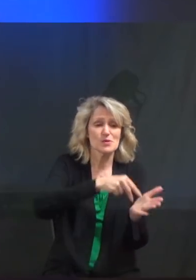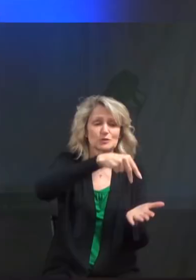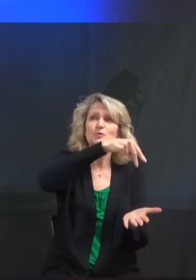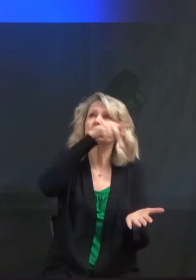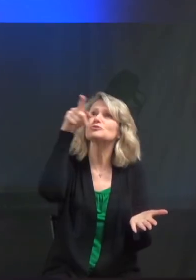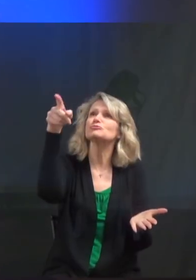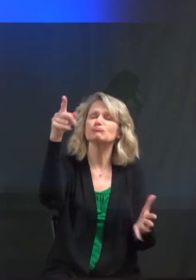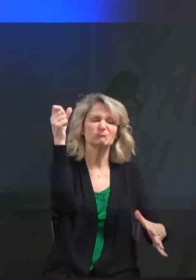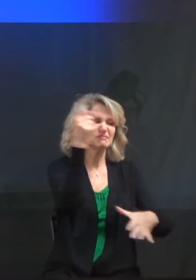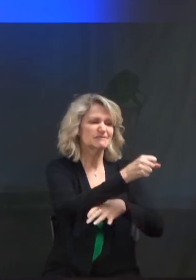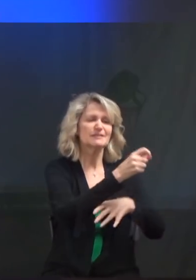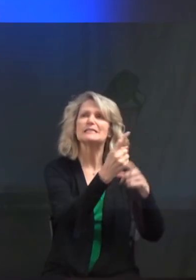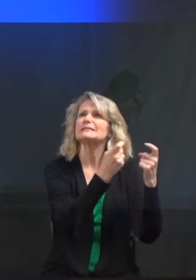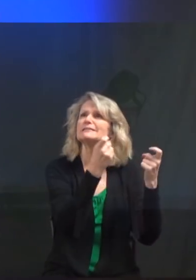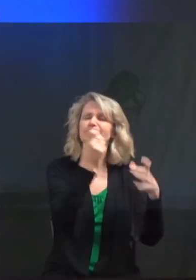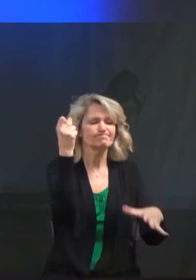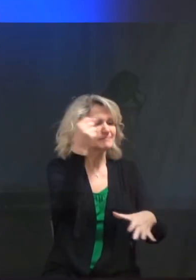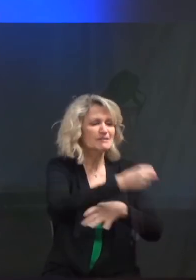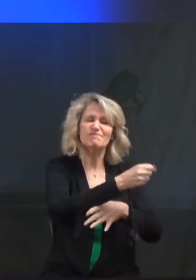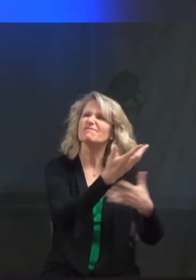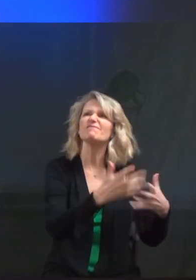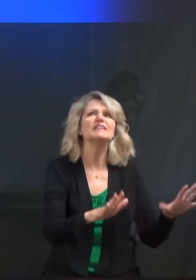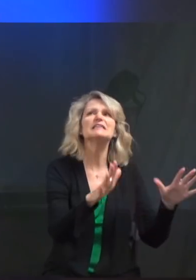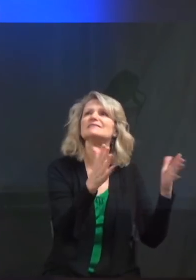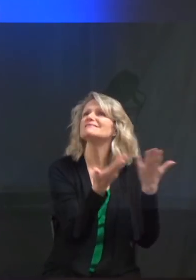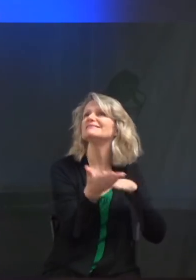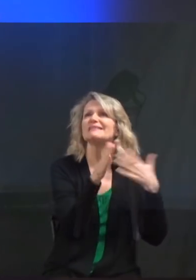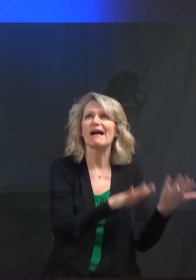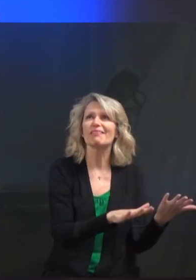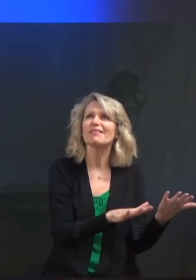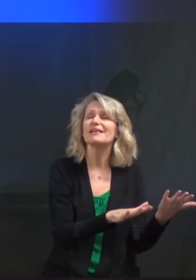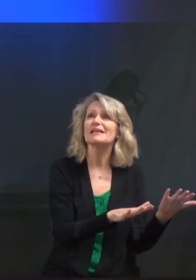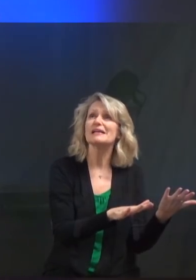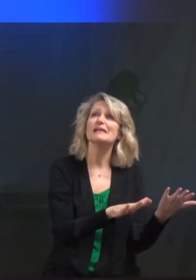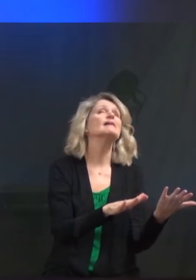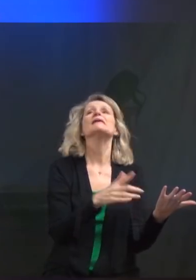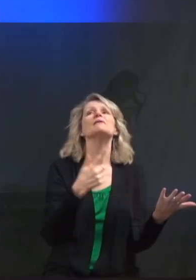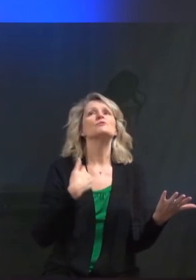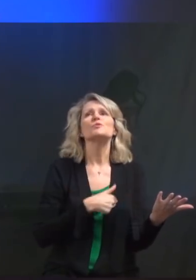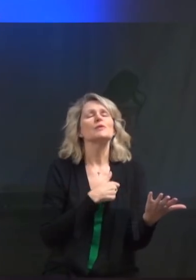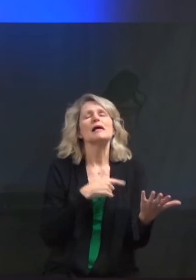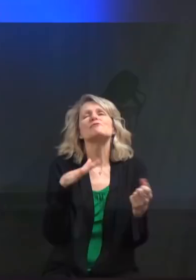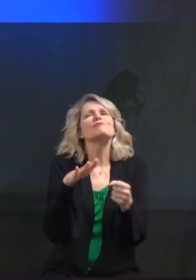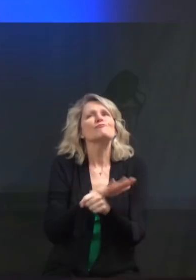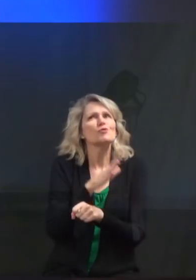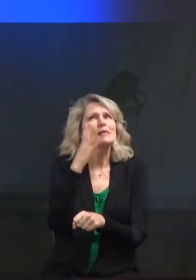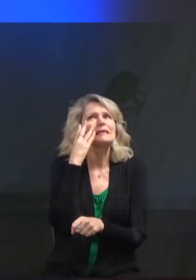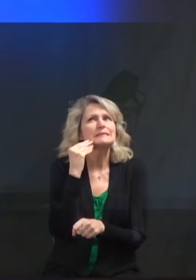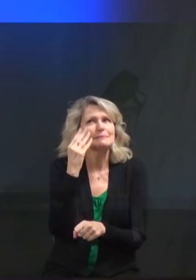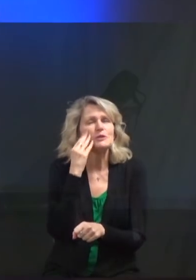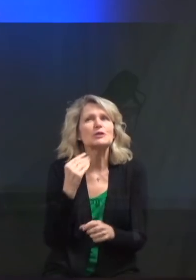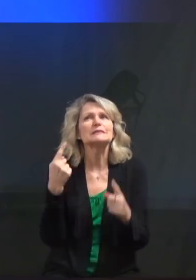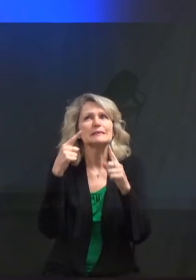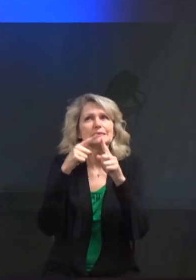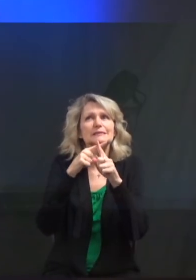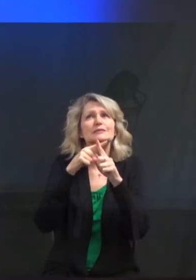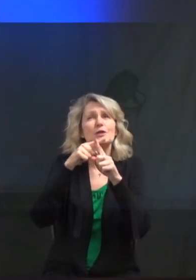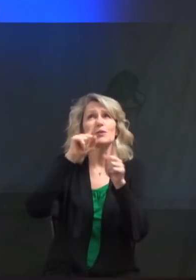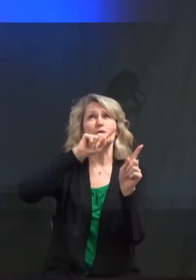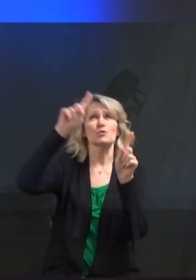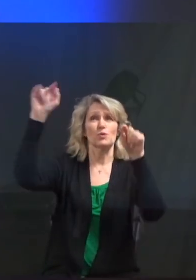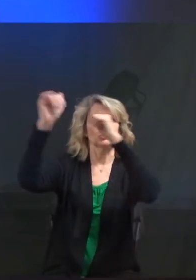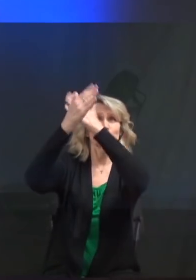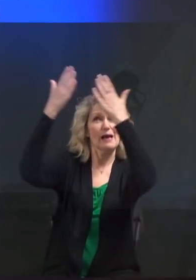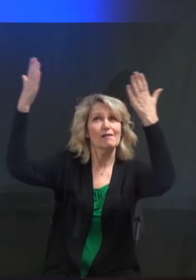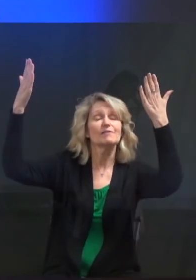the sin and you've defeated death that brings us on. Oh, we haven't fully experienced it until we are in glory,